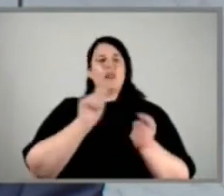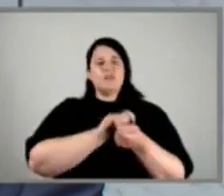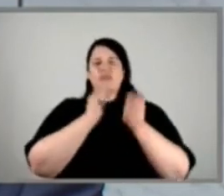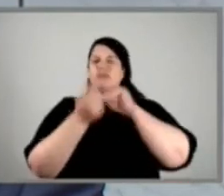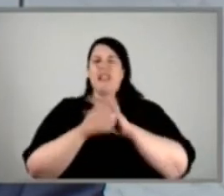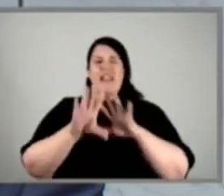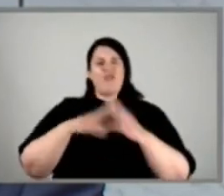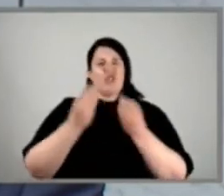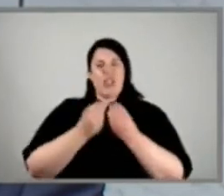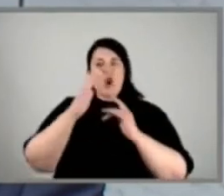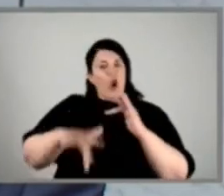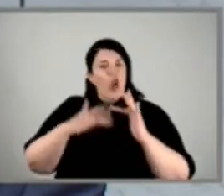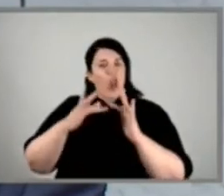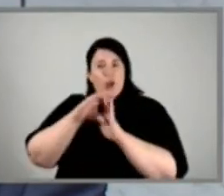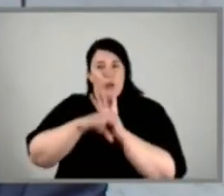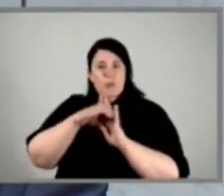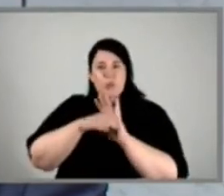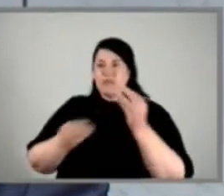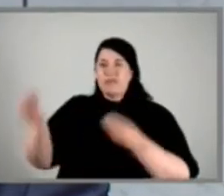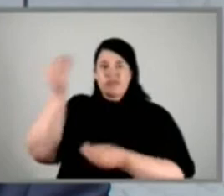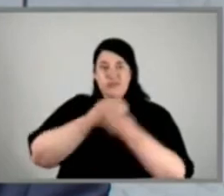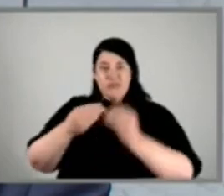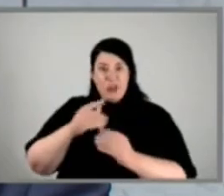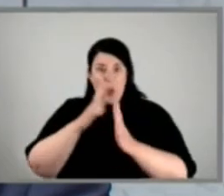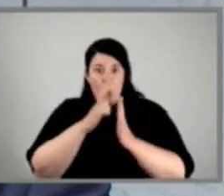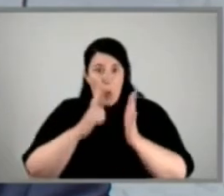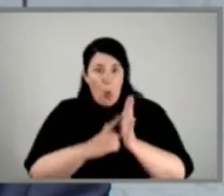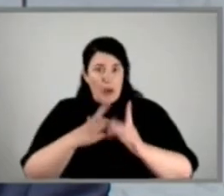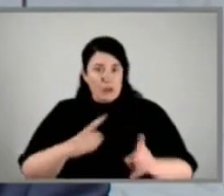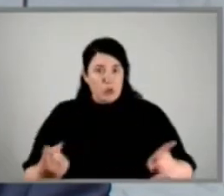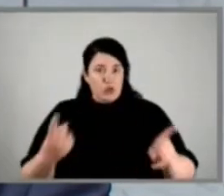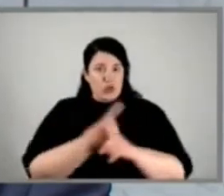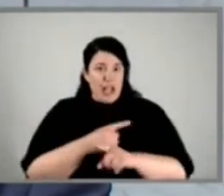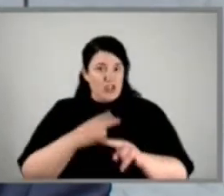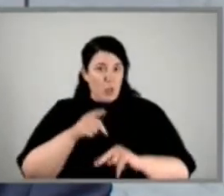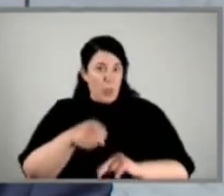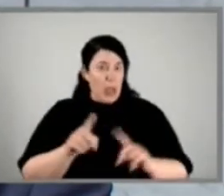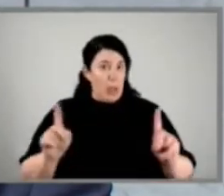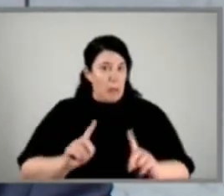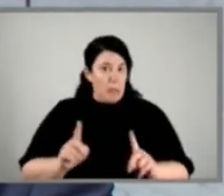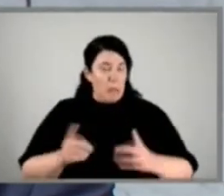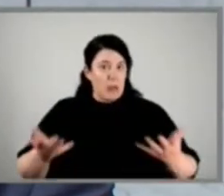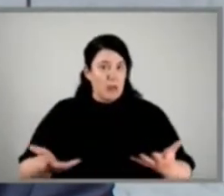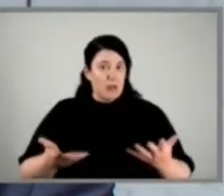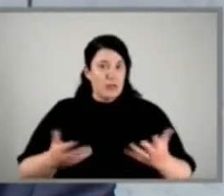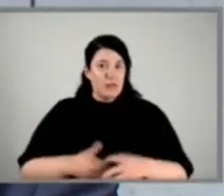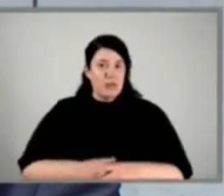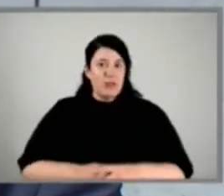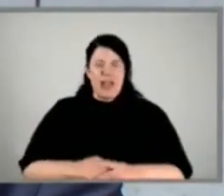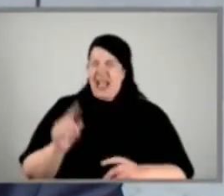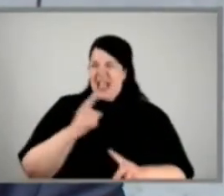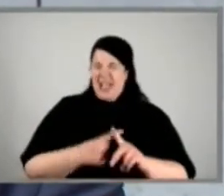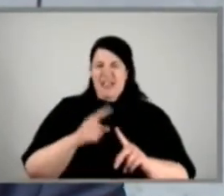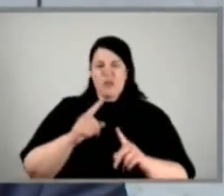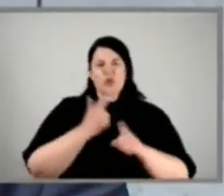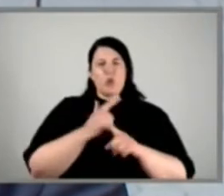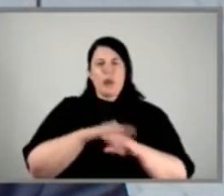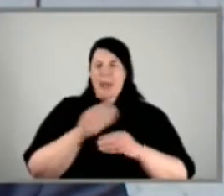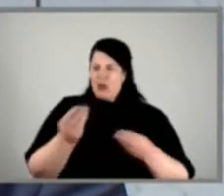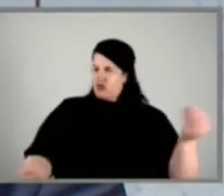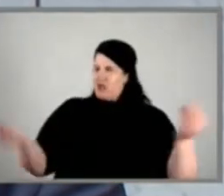states. Does that require legislative change, given the constitutional arrangements? And what exactly are you talking about in terms of transferring information?